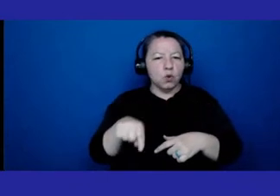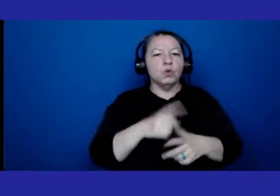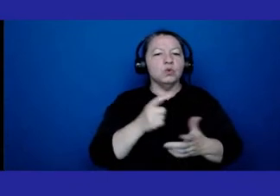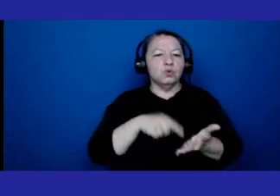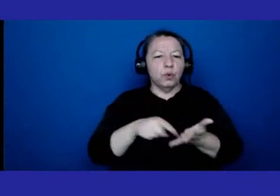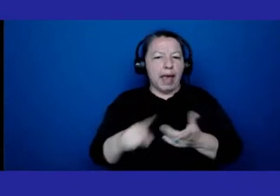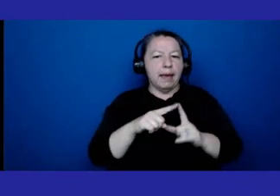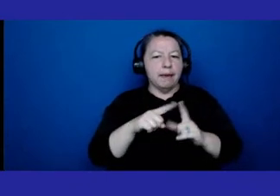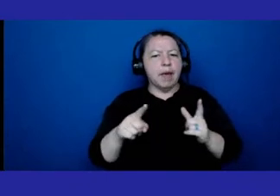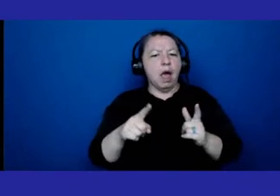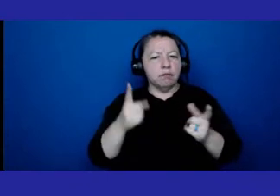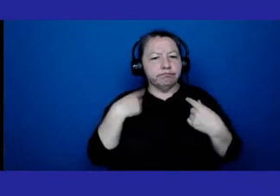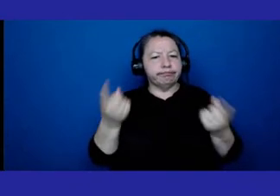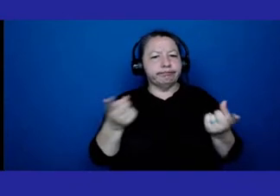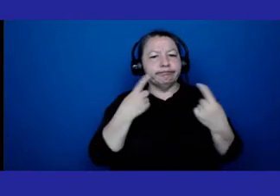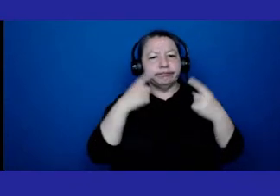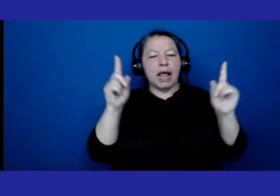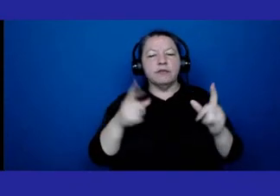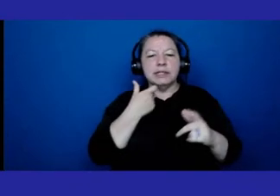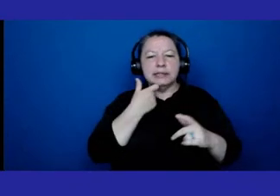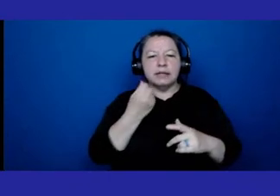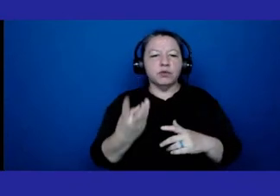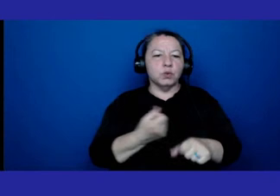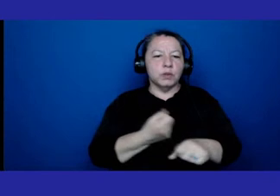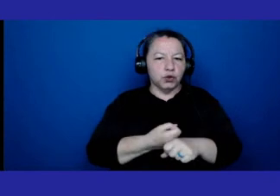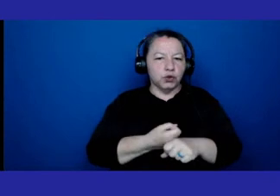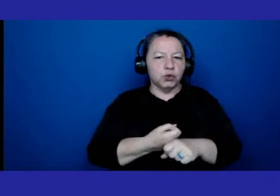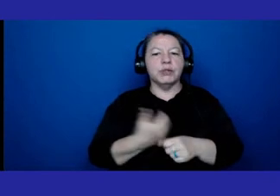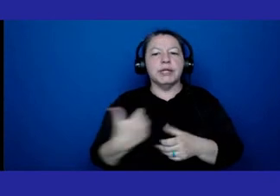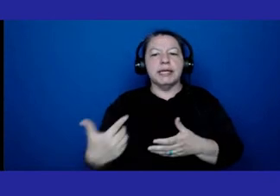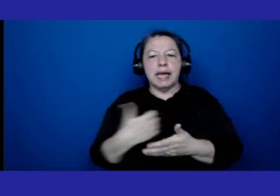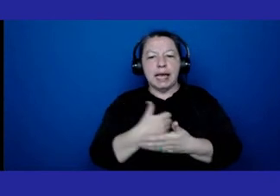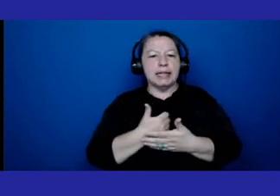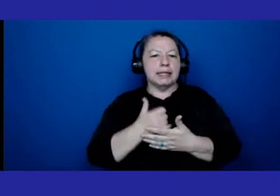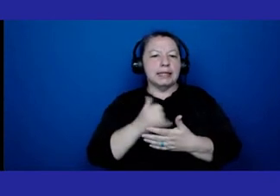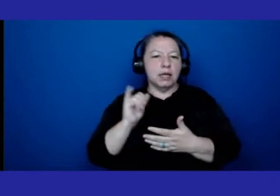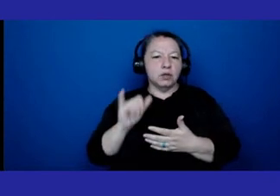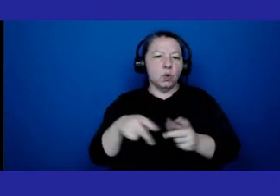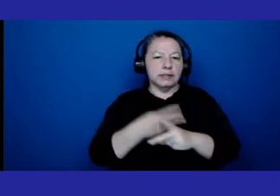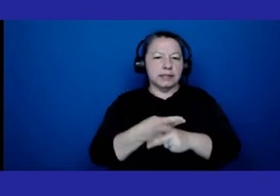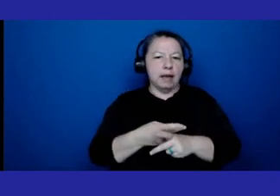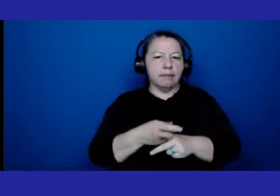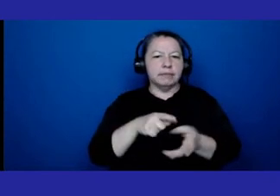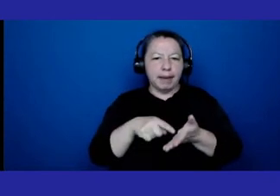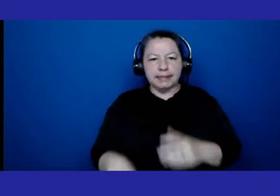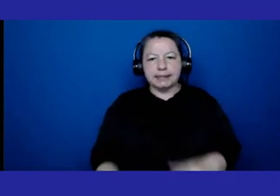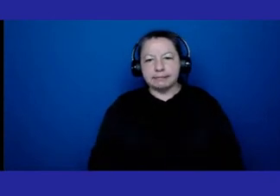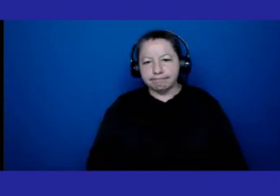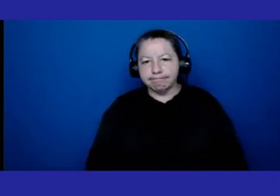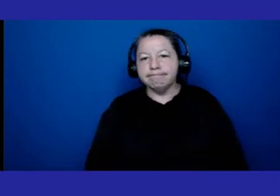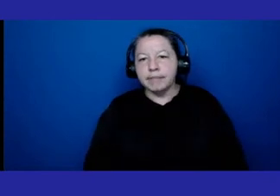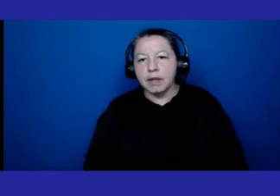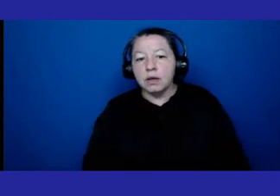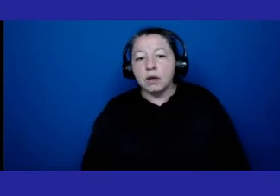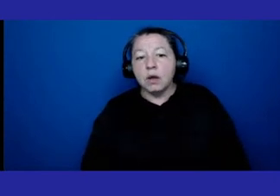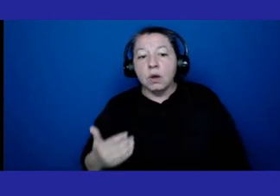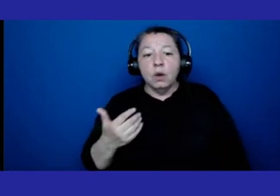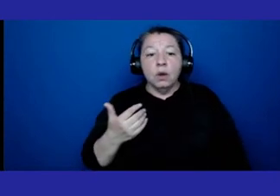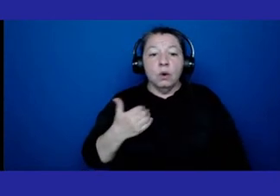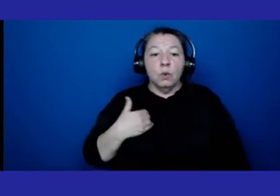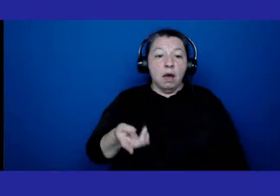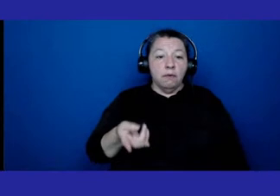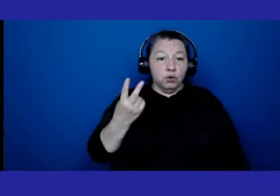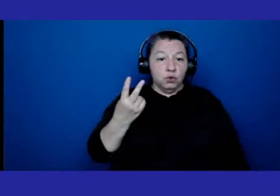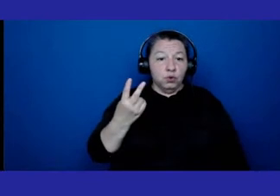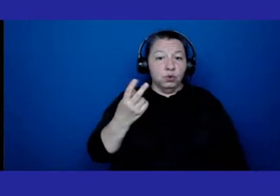have been very successful over the last few years in collecting an outlier payments. We do have two AR days